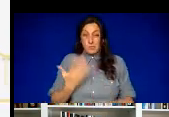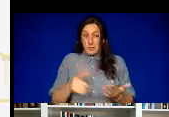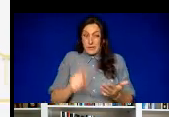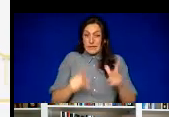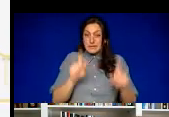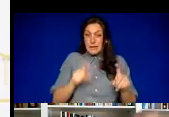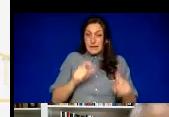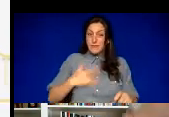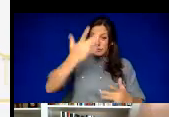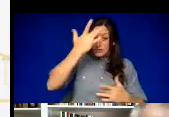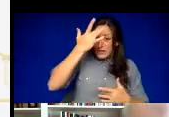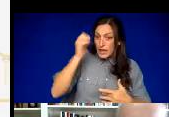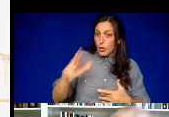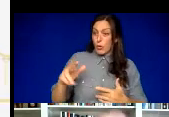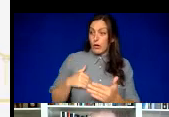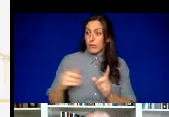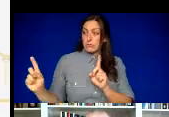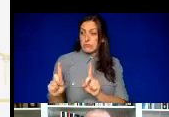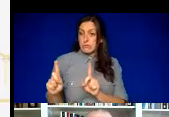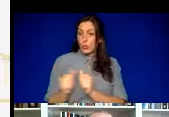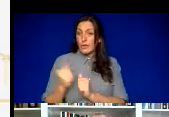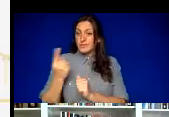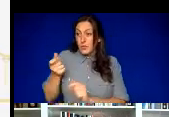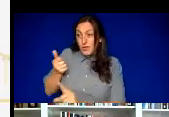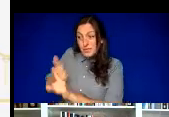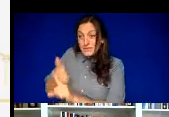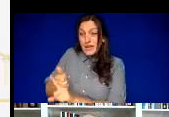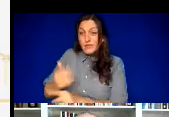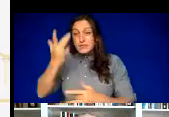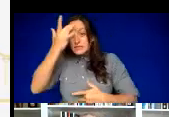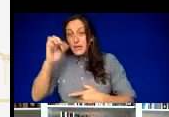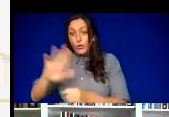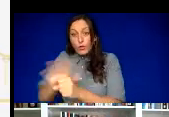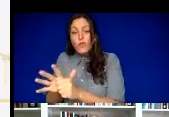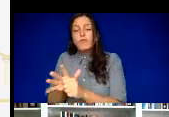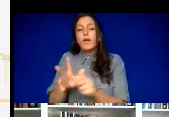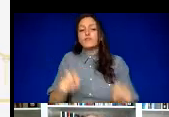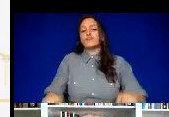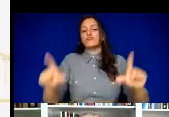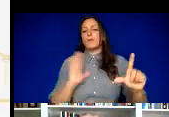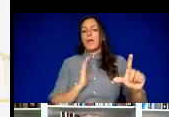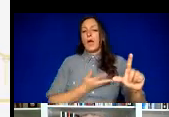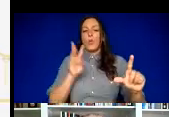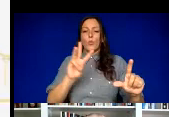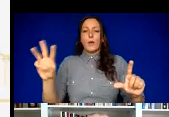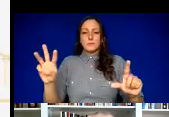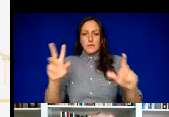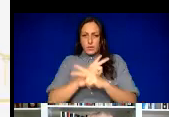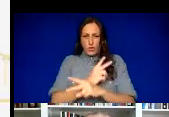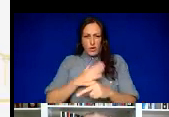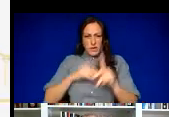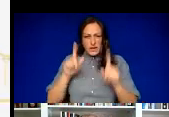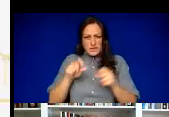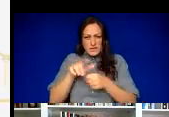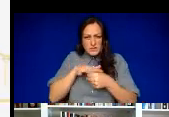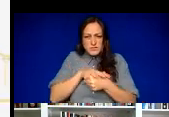go to our COVID-19 website, look for the testing page, and find out where the closest testing site to them is so they can